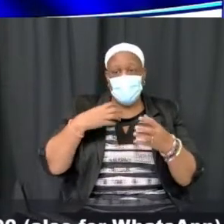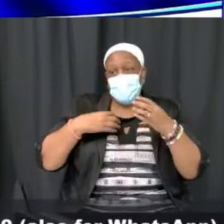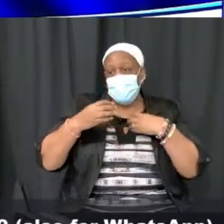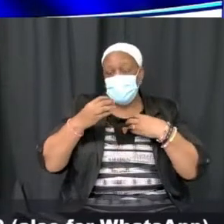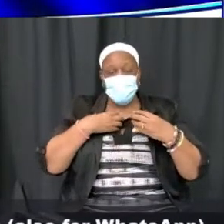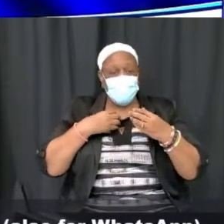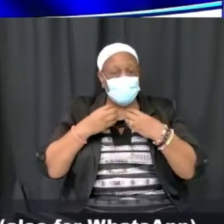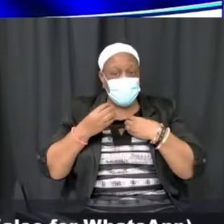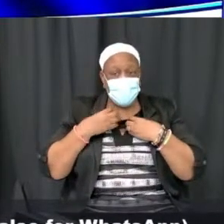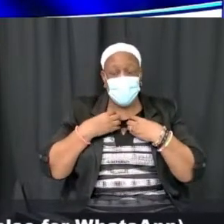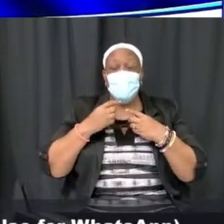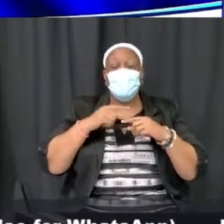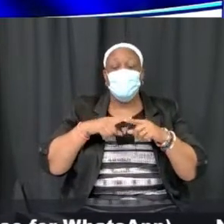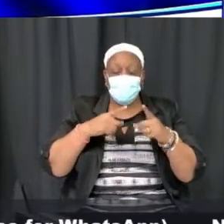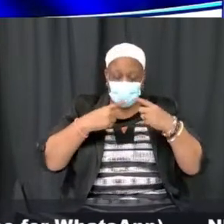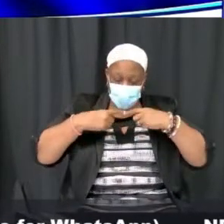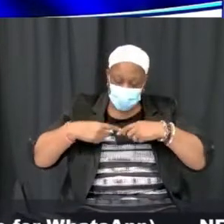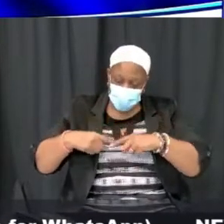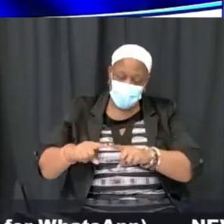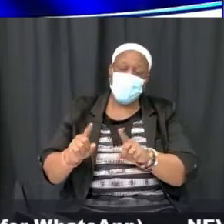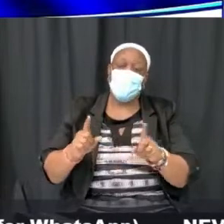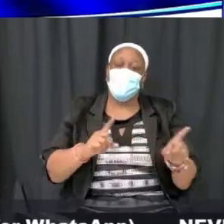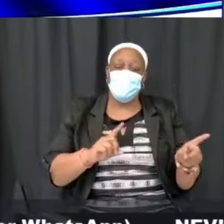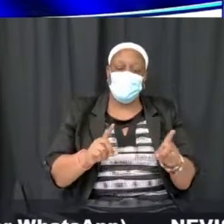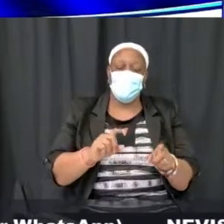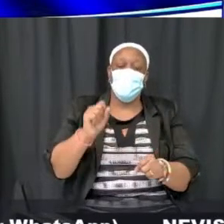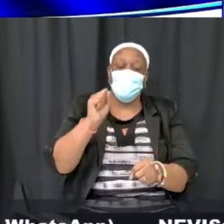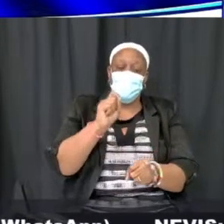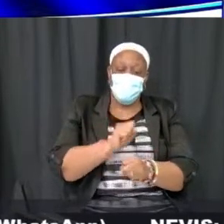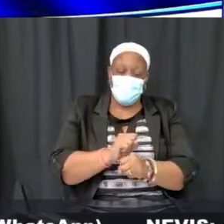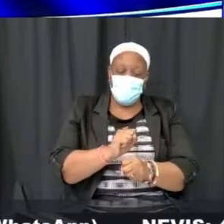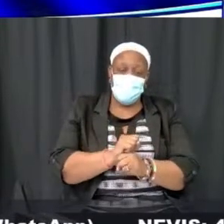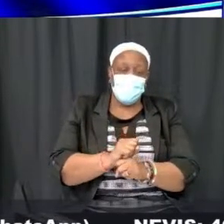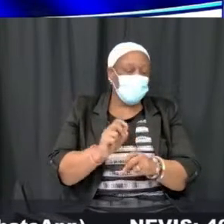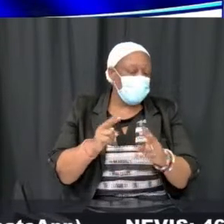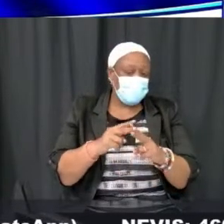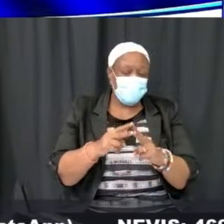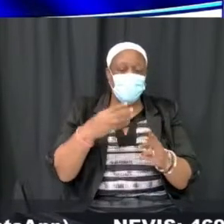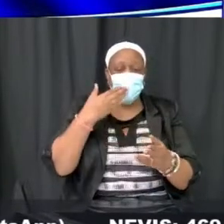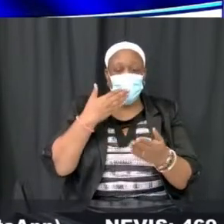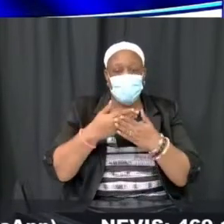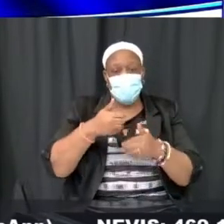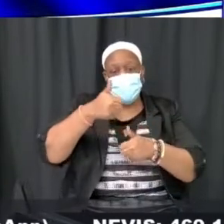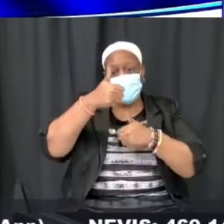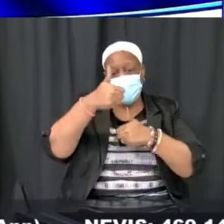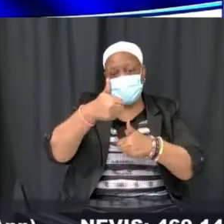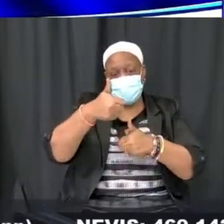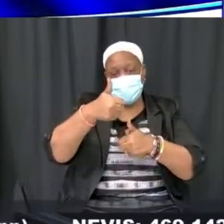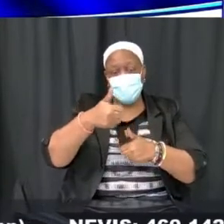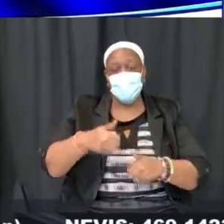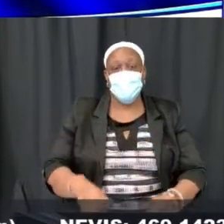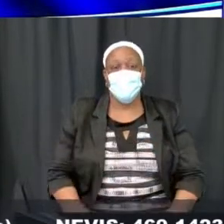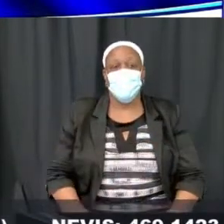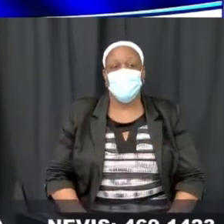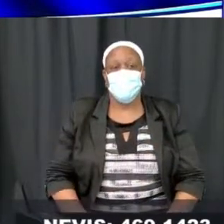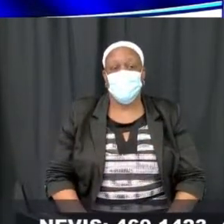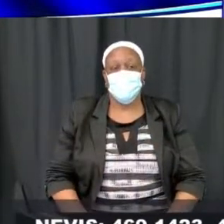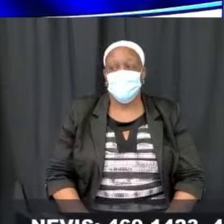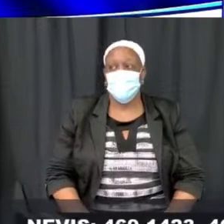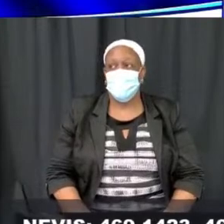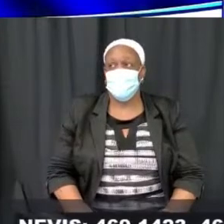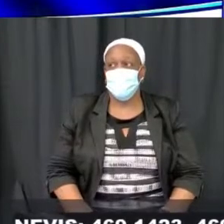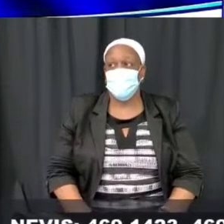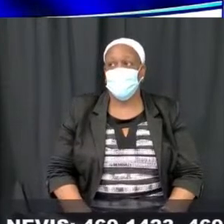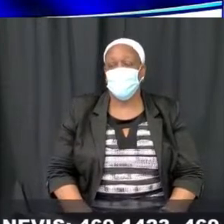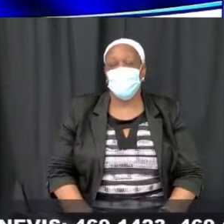complaining. Persons came and they performed the national duties as was expected. The limited days of operations, the 8th and the